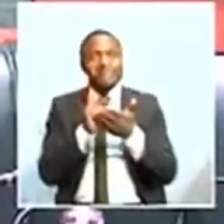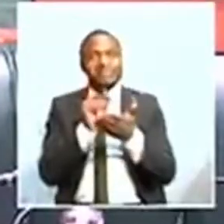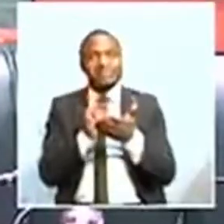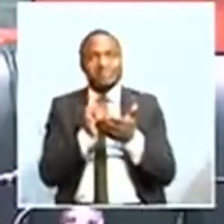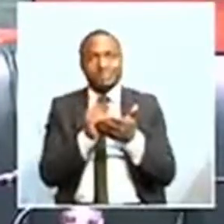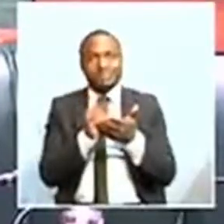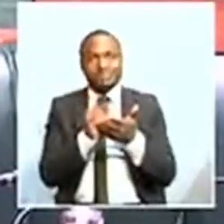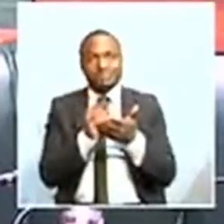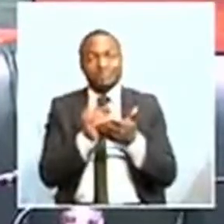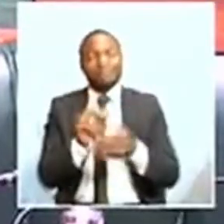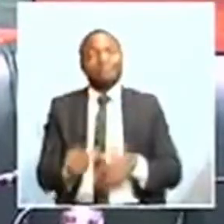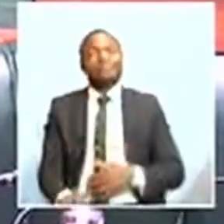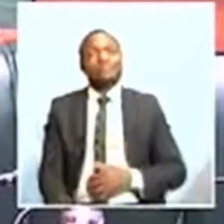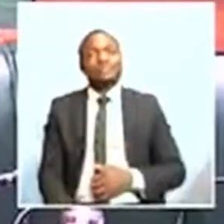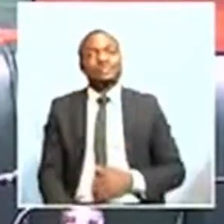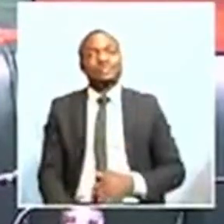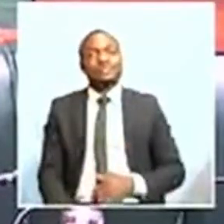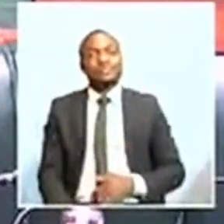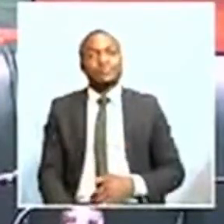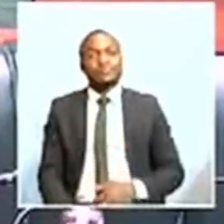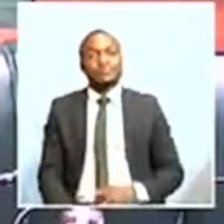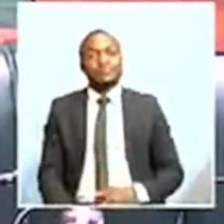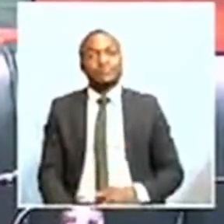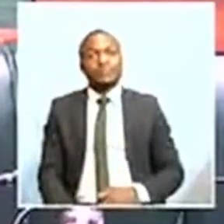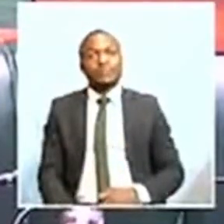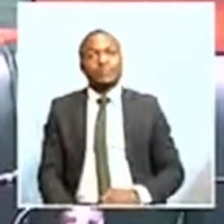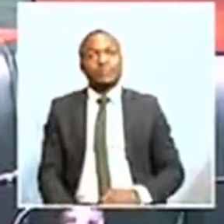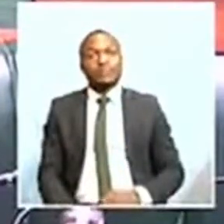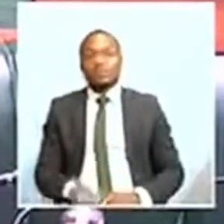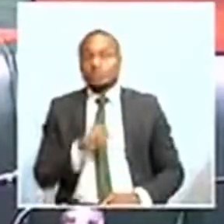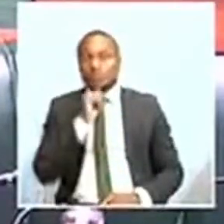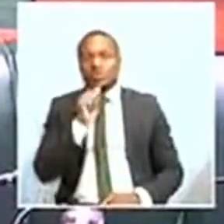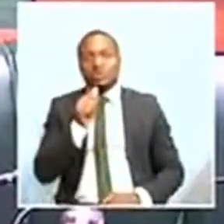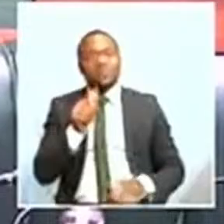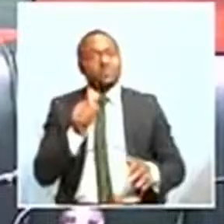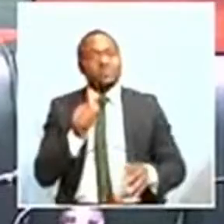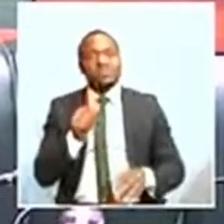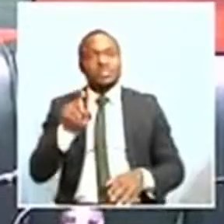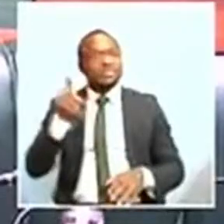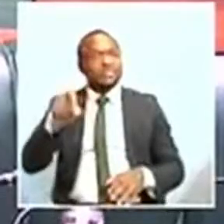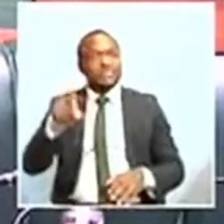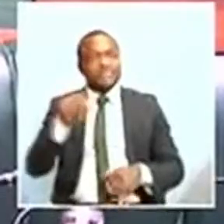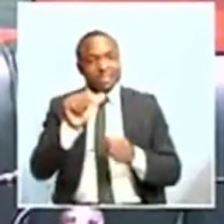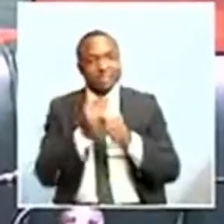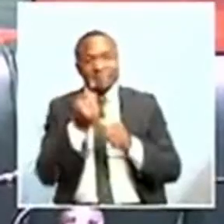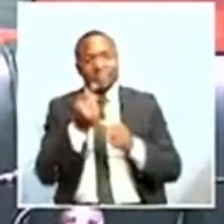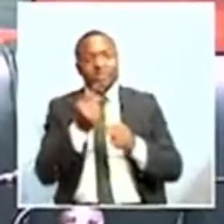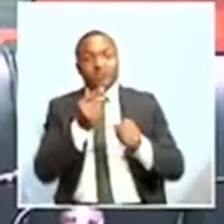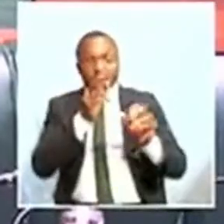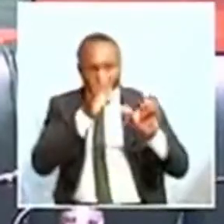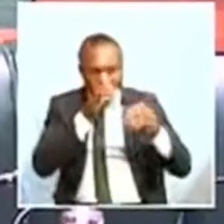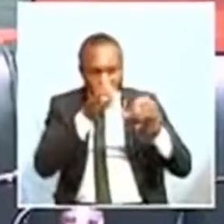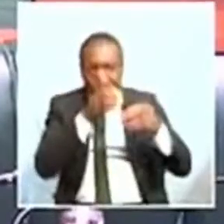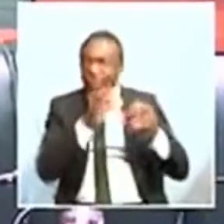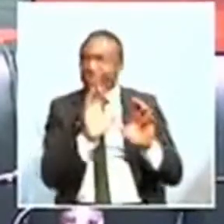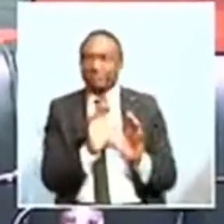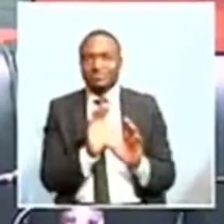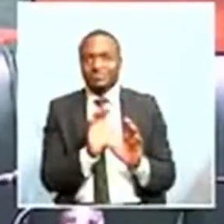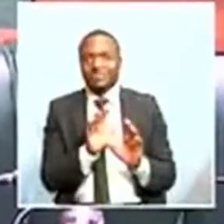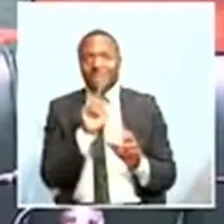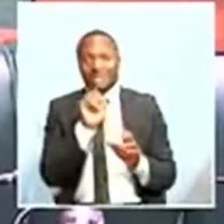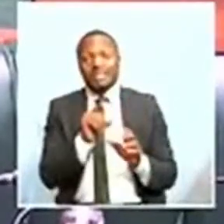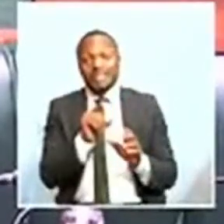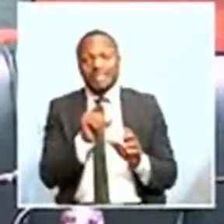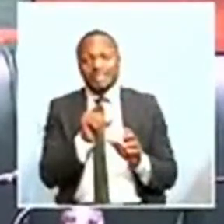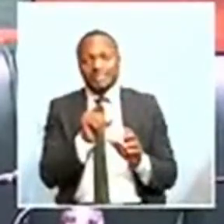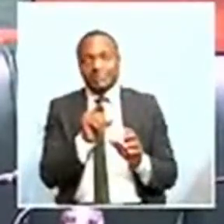to the extent that we need to subject everyone to screening. And it's a virus that comes through the symptoms that